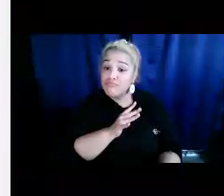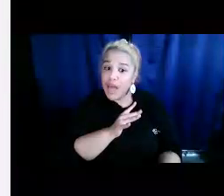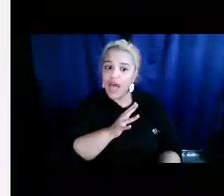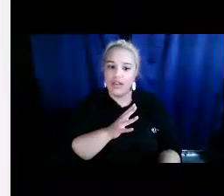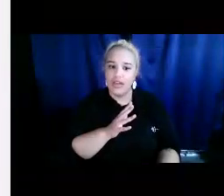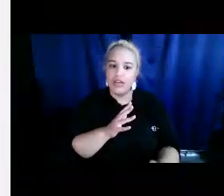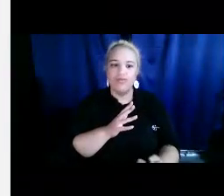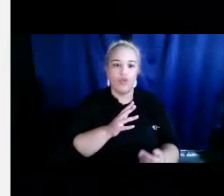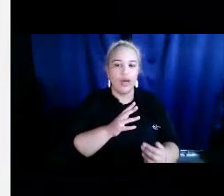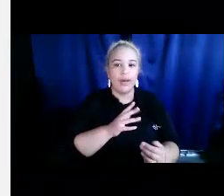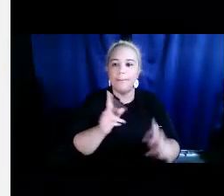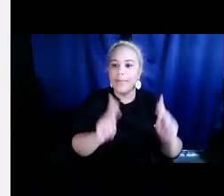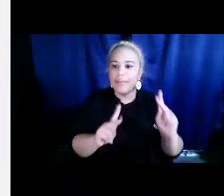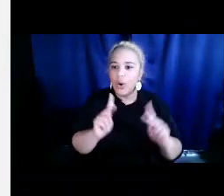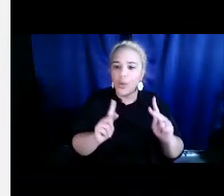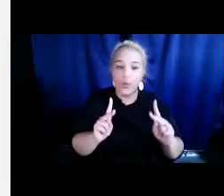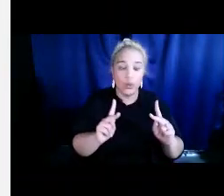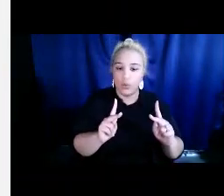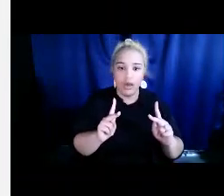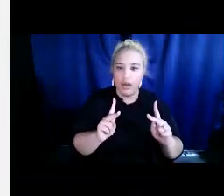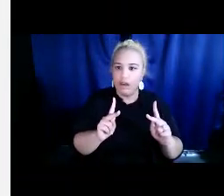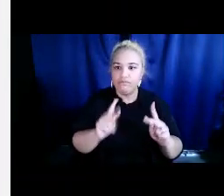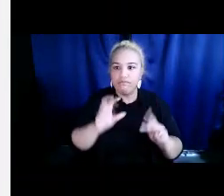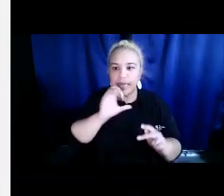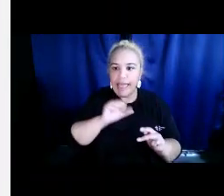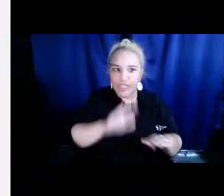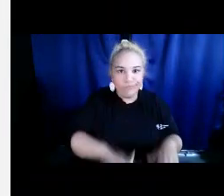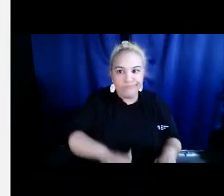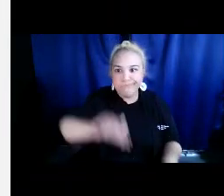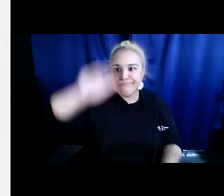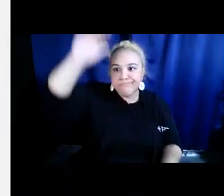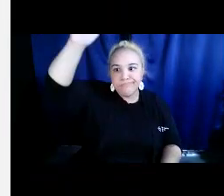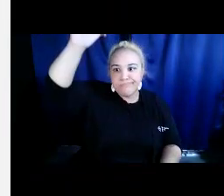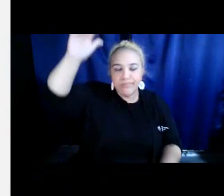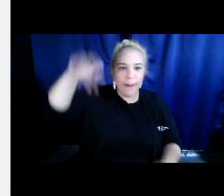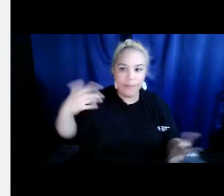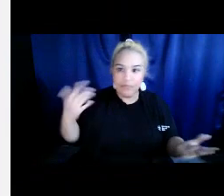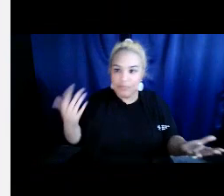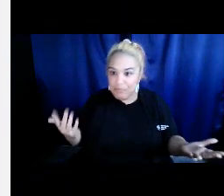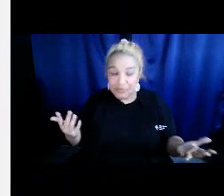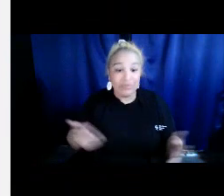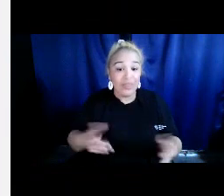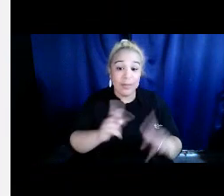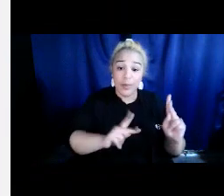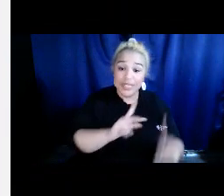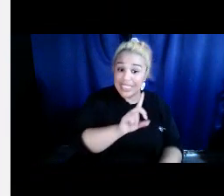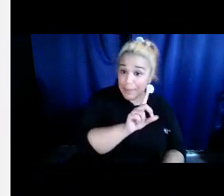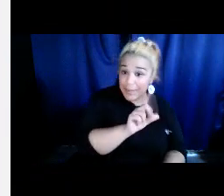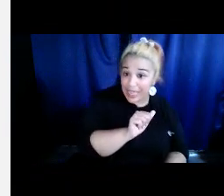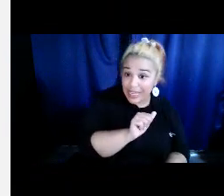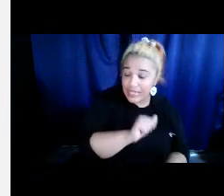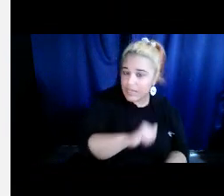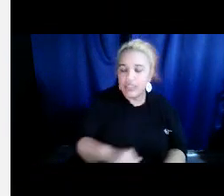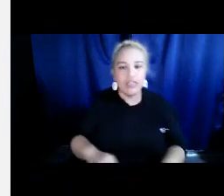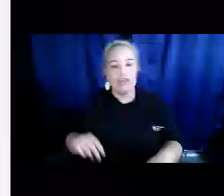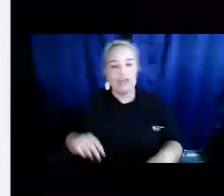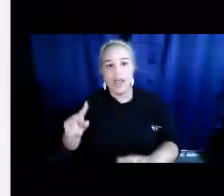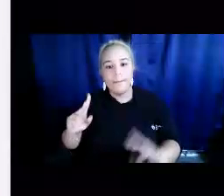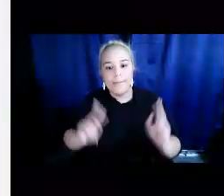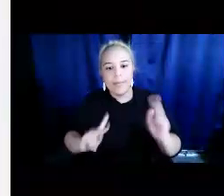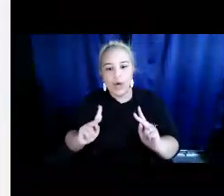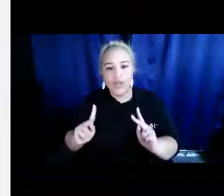venue, including children, teens, adults, families, school groups, people with disabilities, and others. Social narratives are